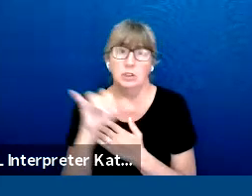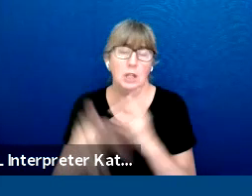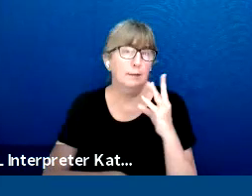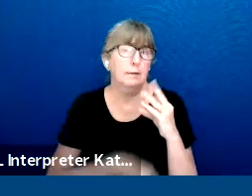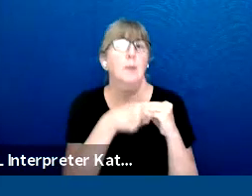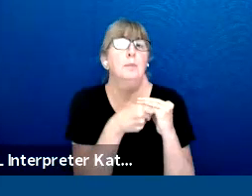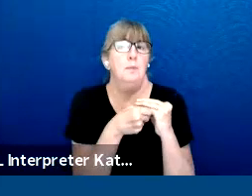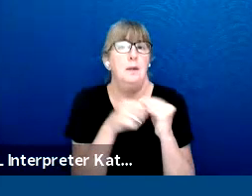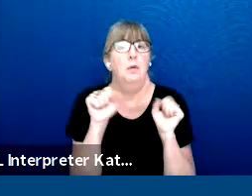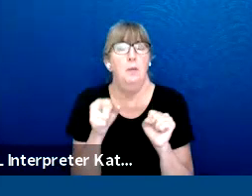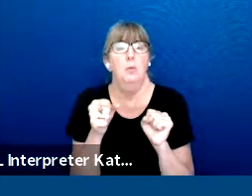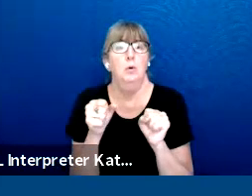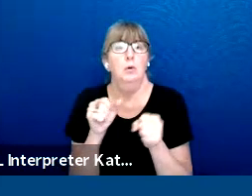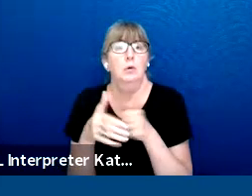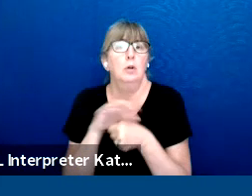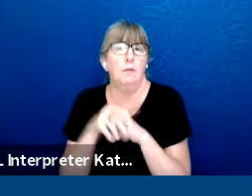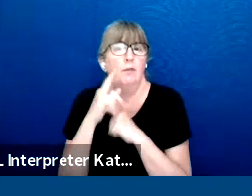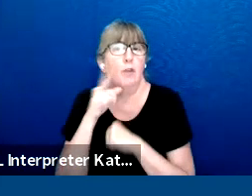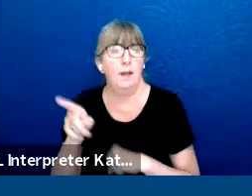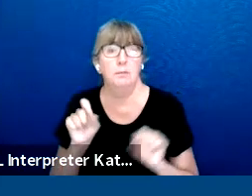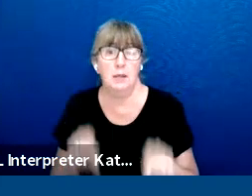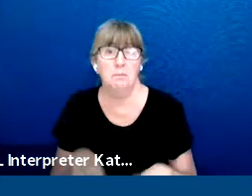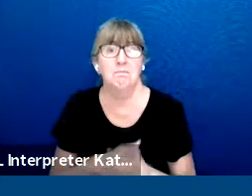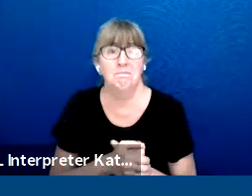do cover for landslides.